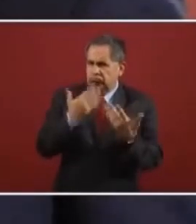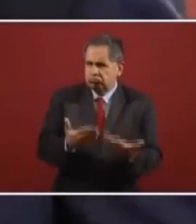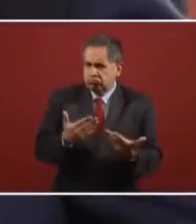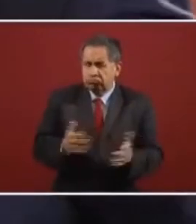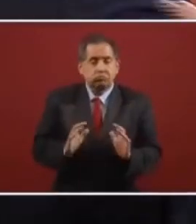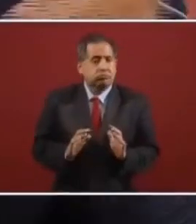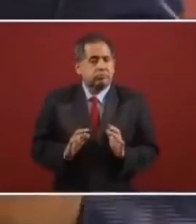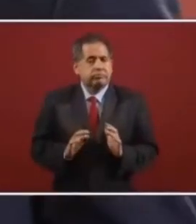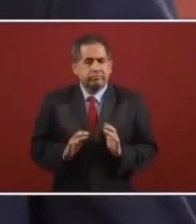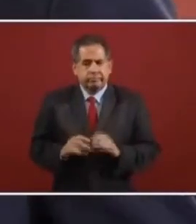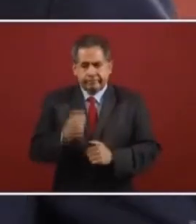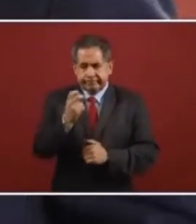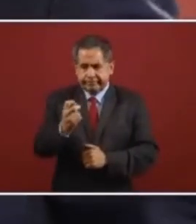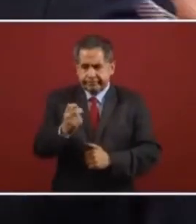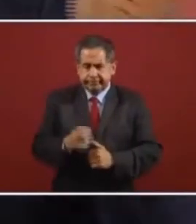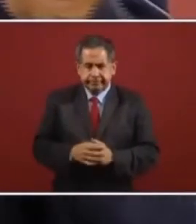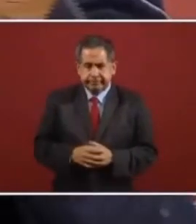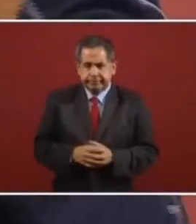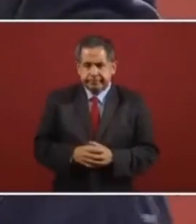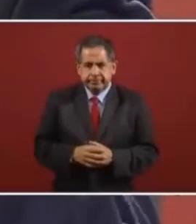es